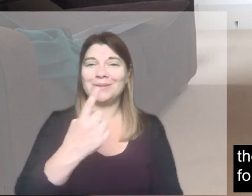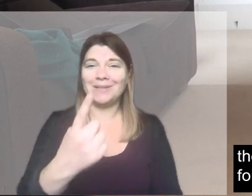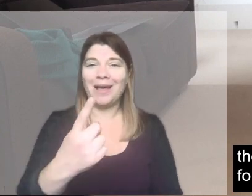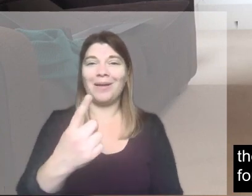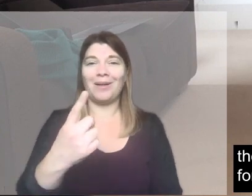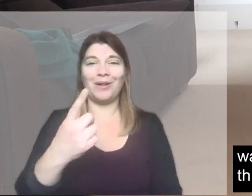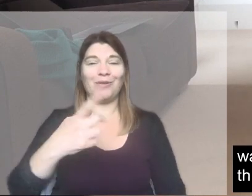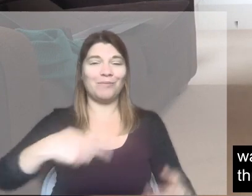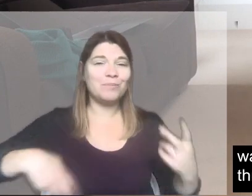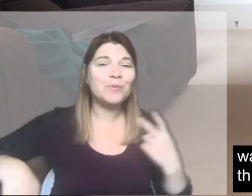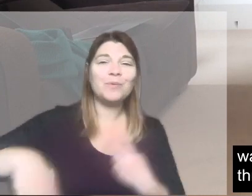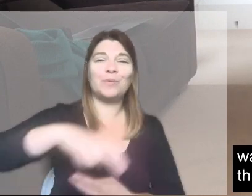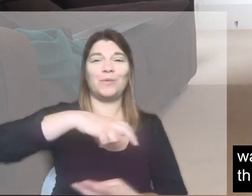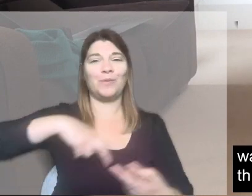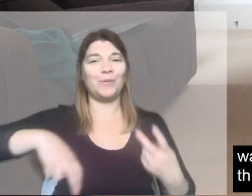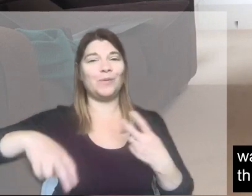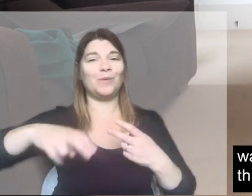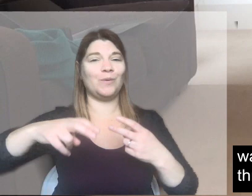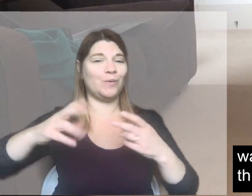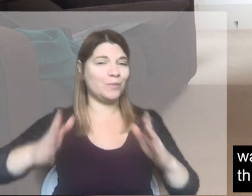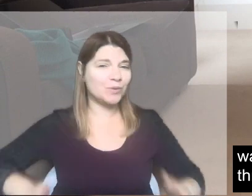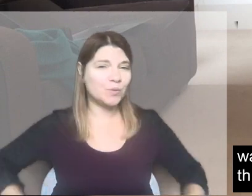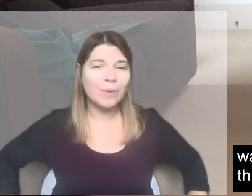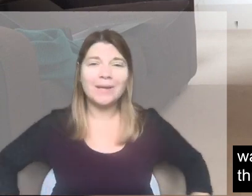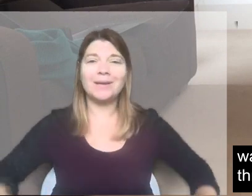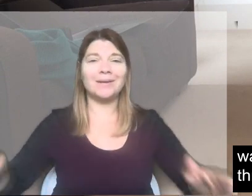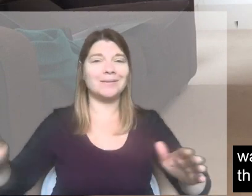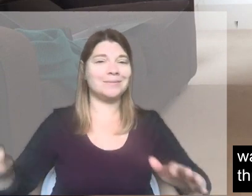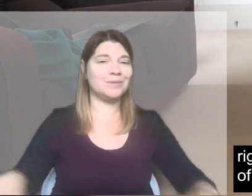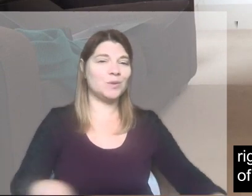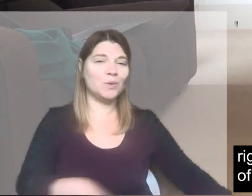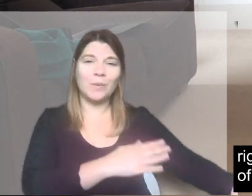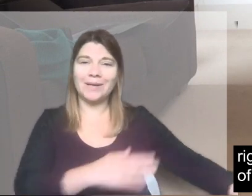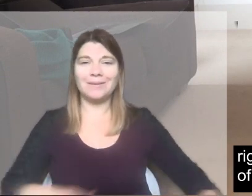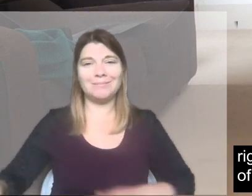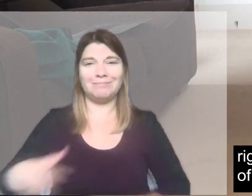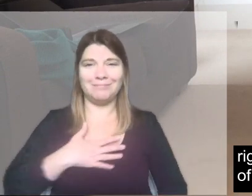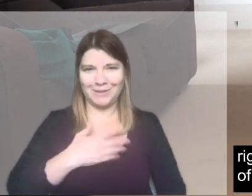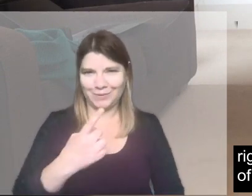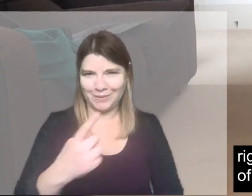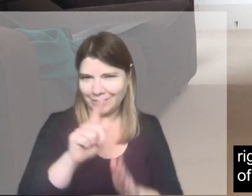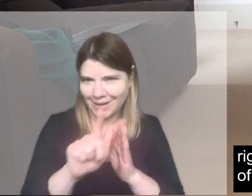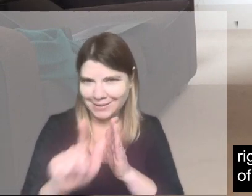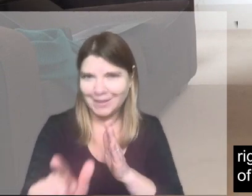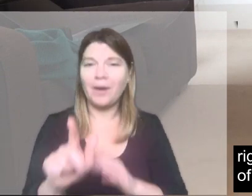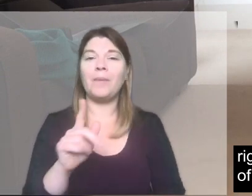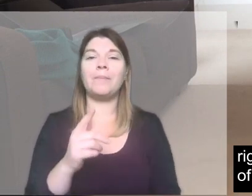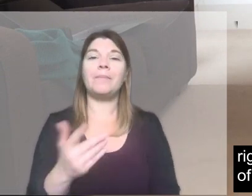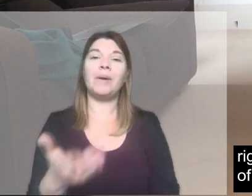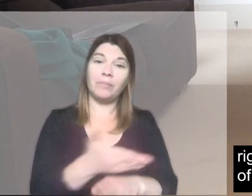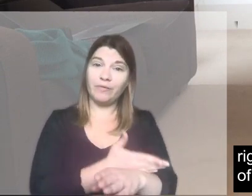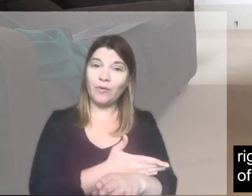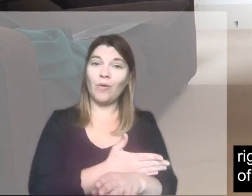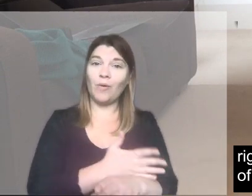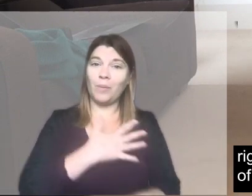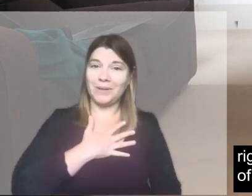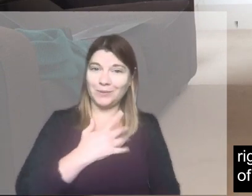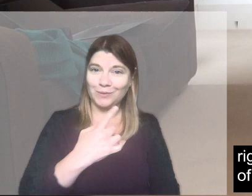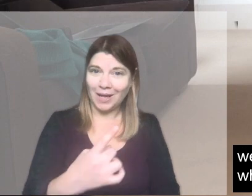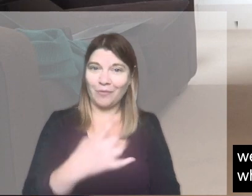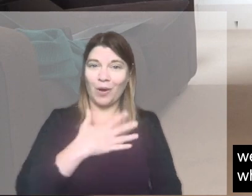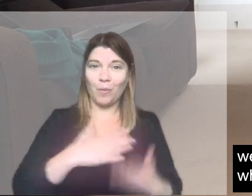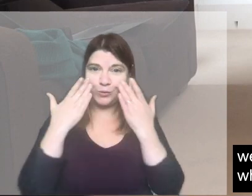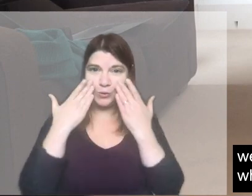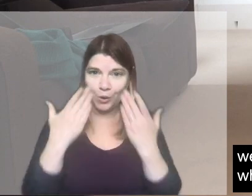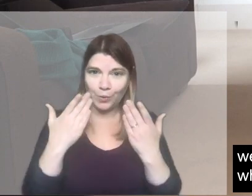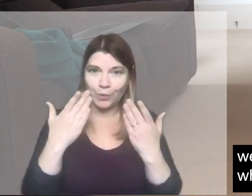arms in any way, swing your whole body, move through the space in any way that feels right. But I'm going to go through kind of a little sequence first of all